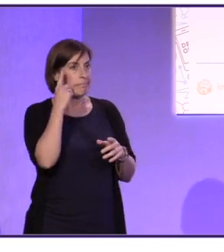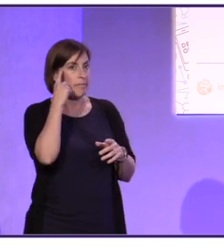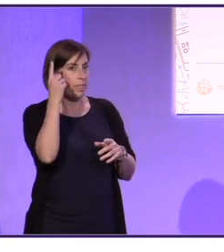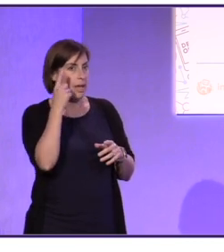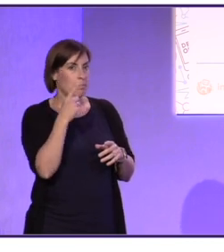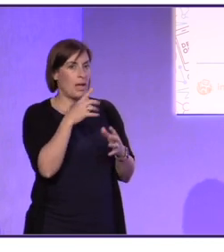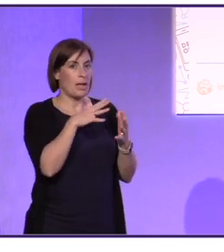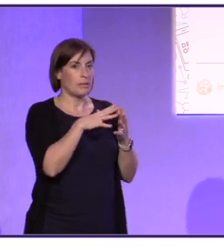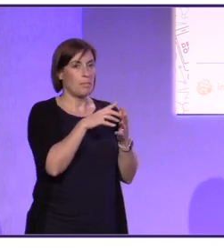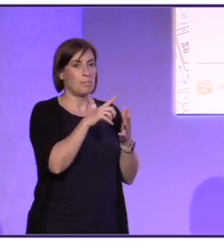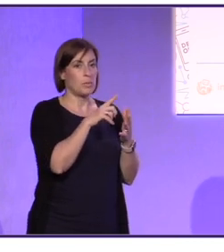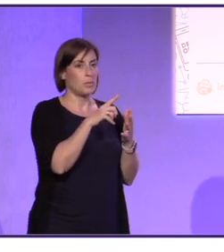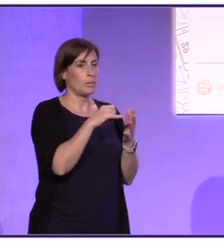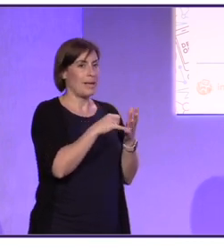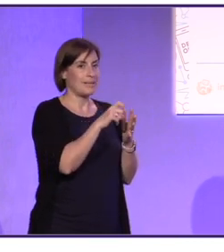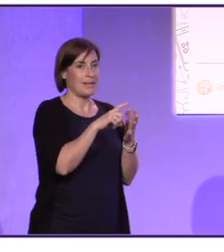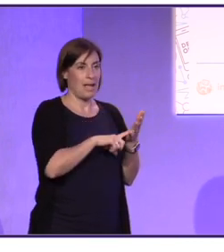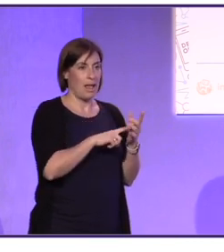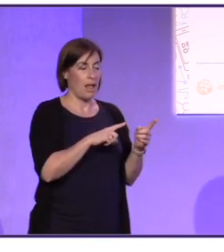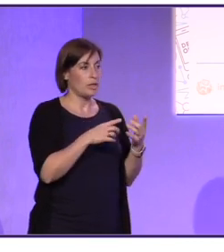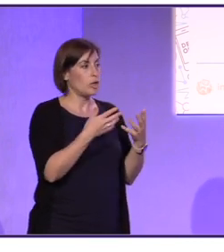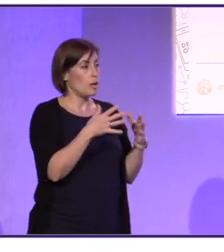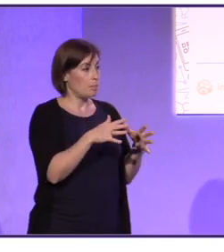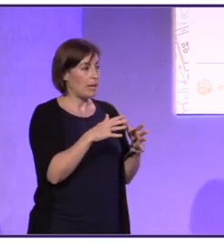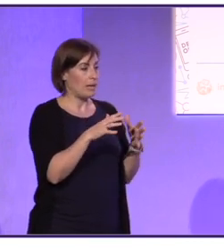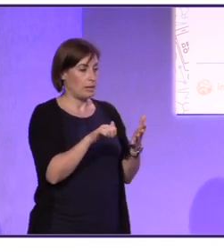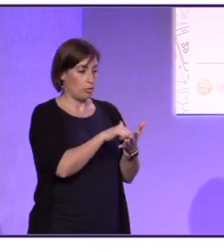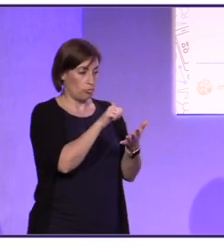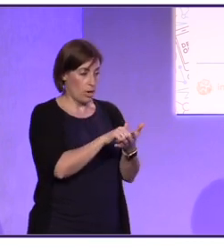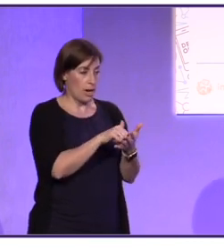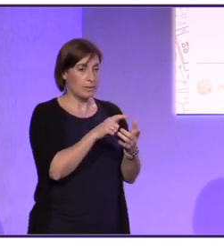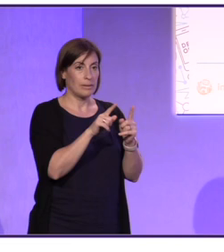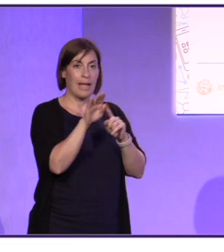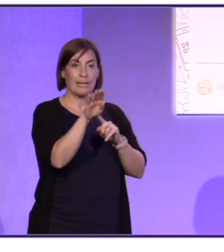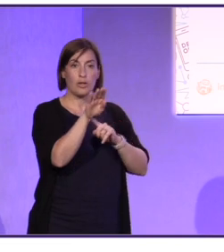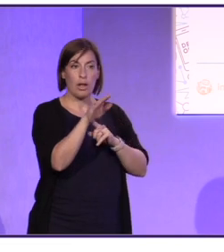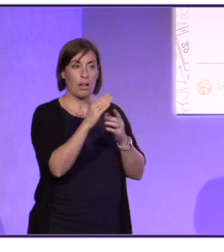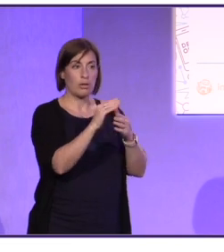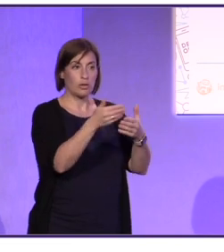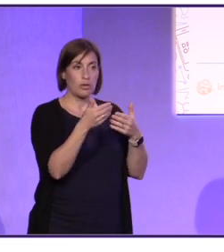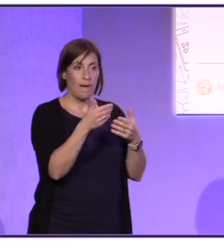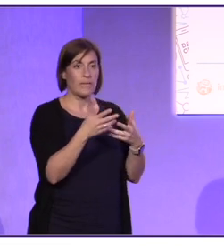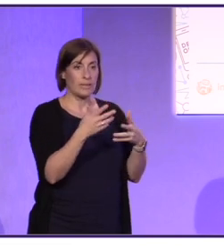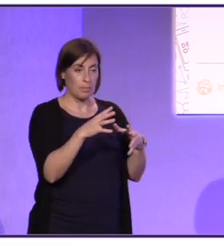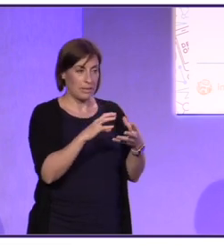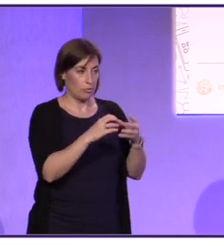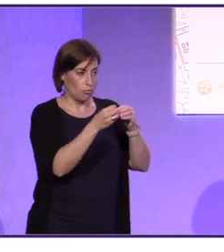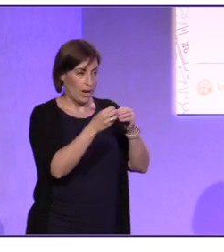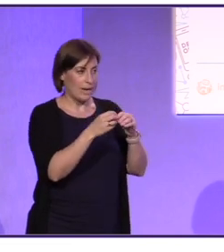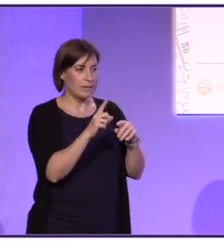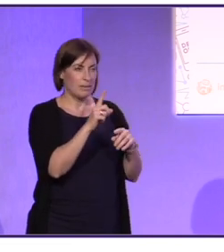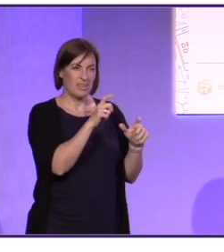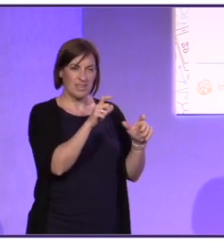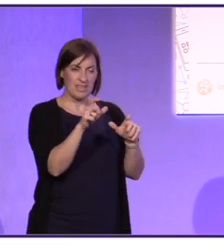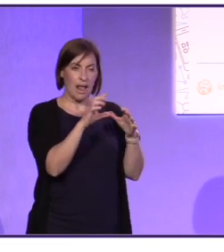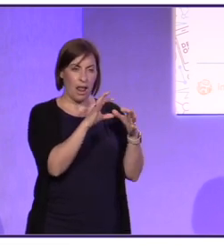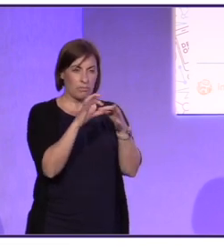have done the right thing. We have created a service, and this is an external service that we can approach. But still, we are tightly coupled